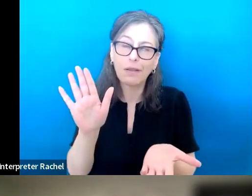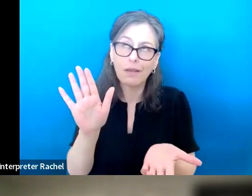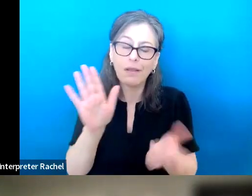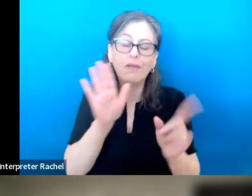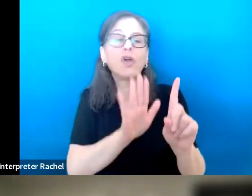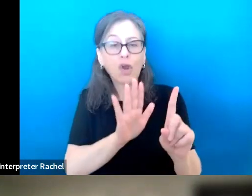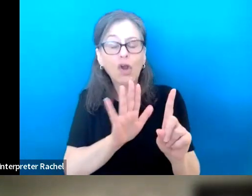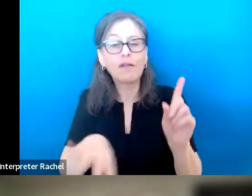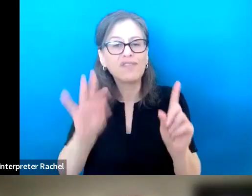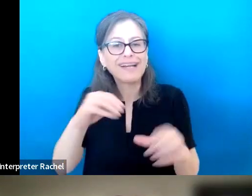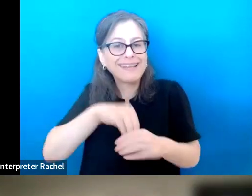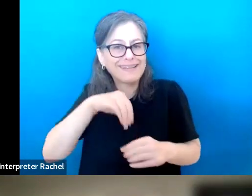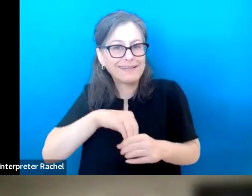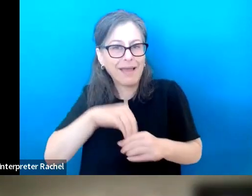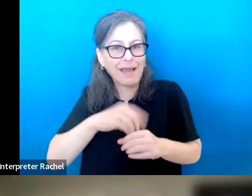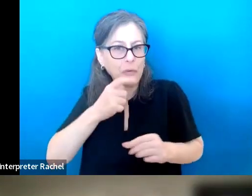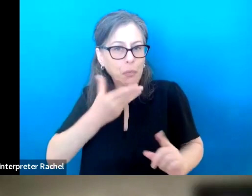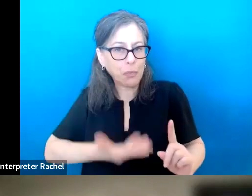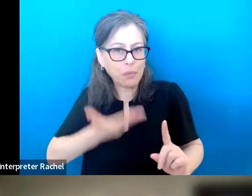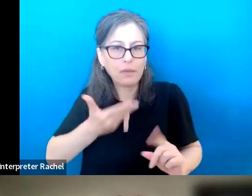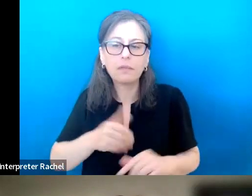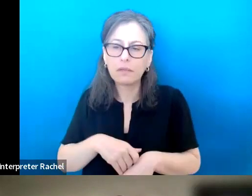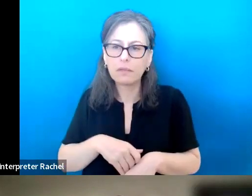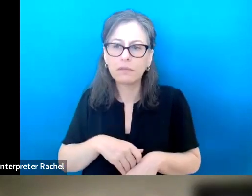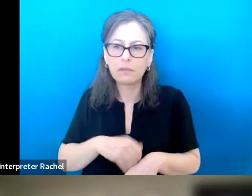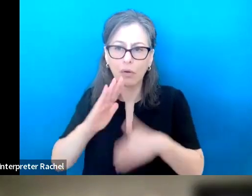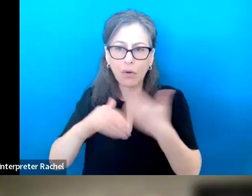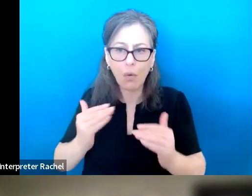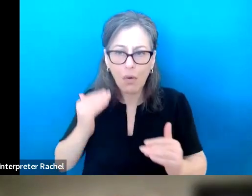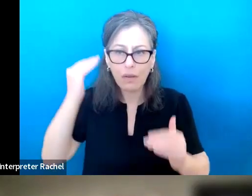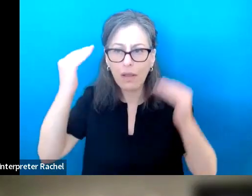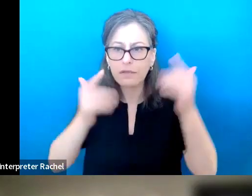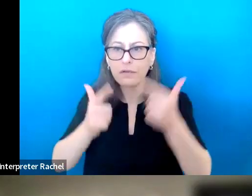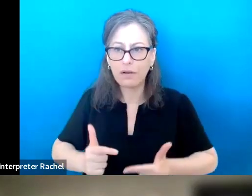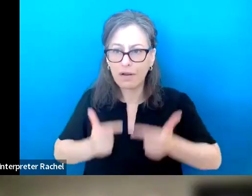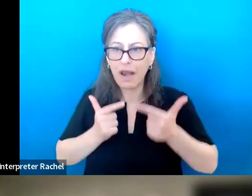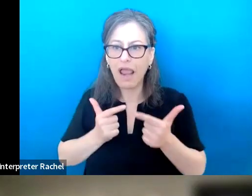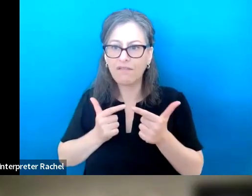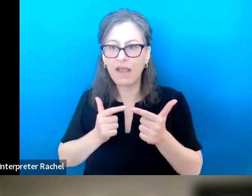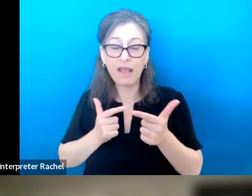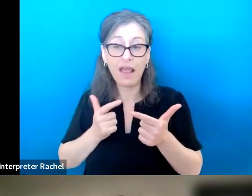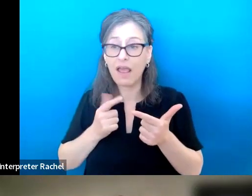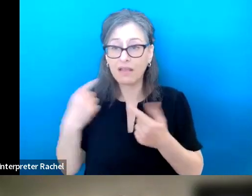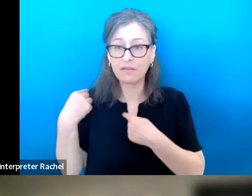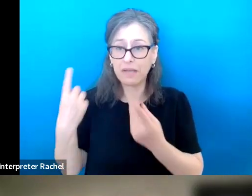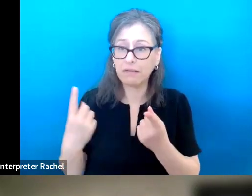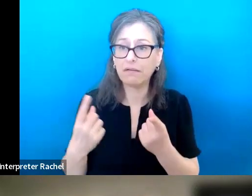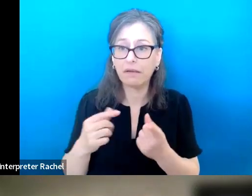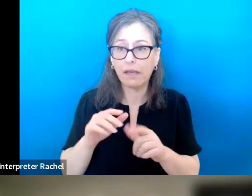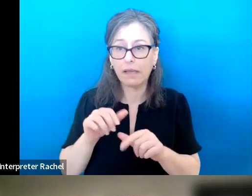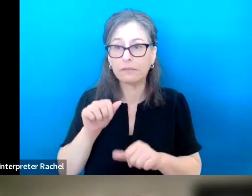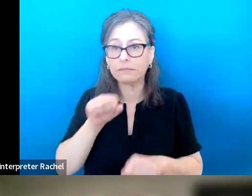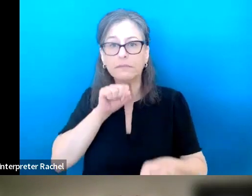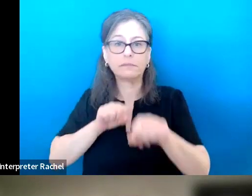this new inner self that all her adult life has been clamped on, and she's barely been able to